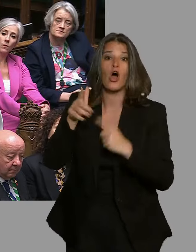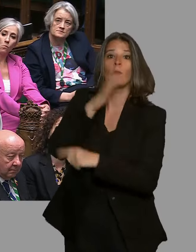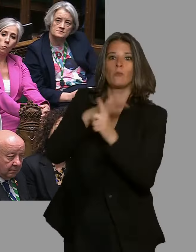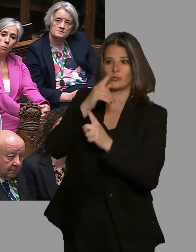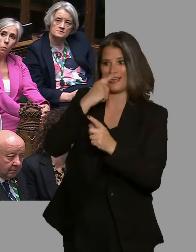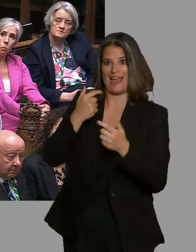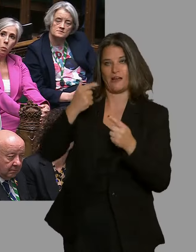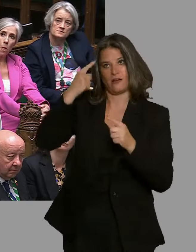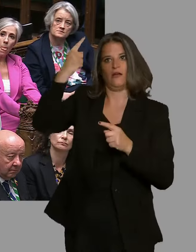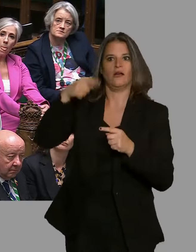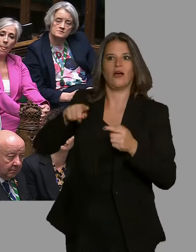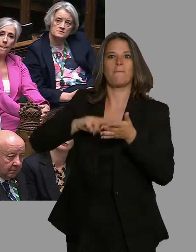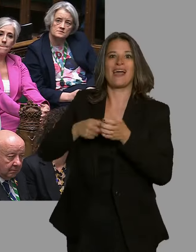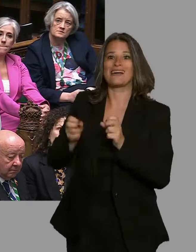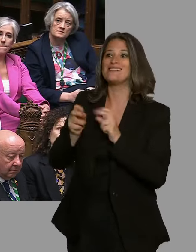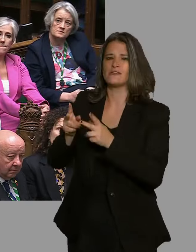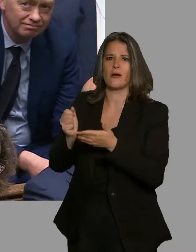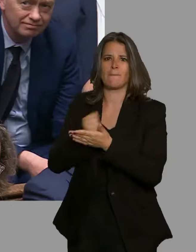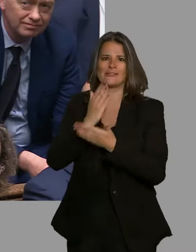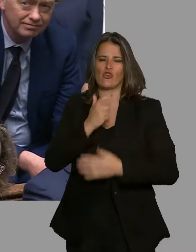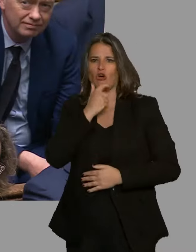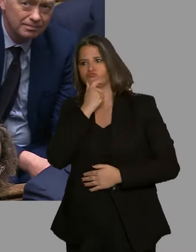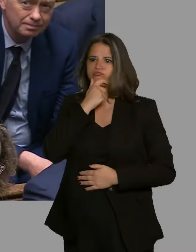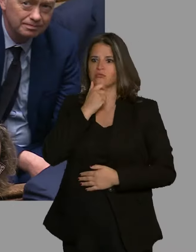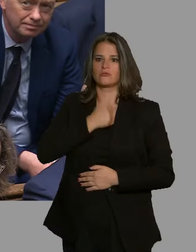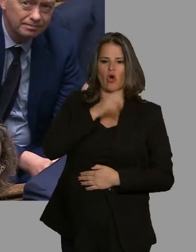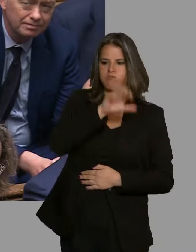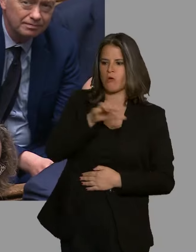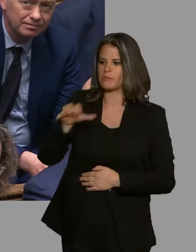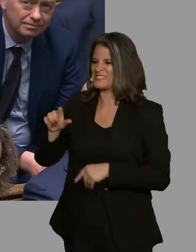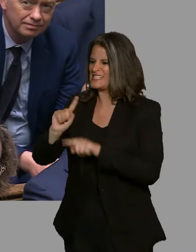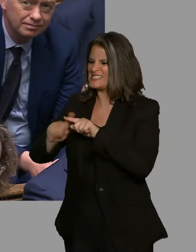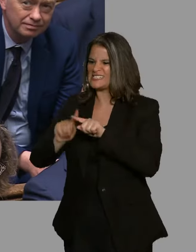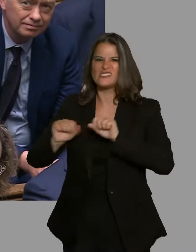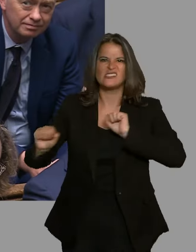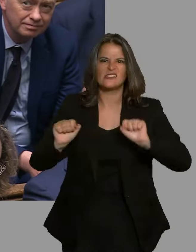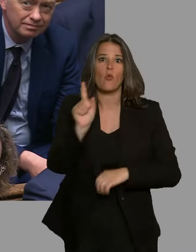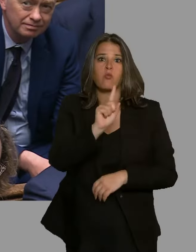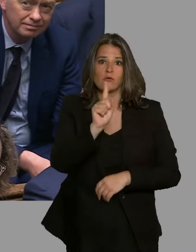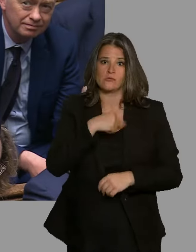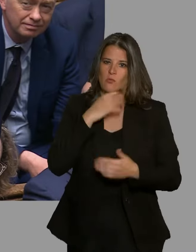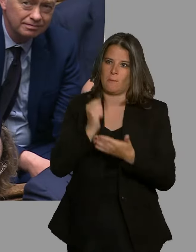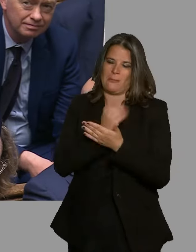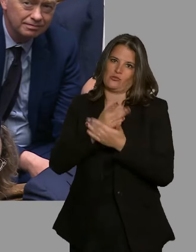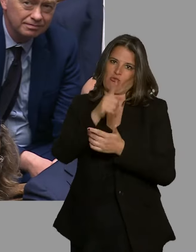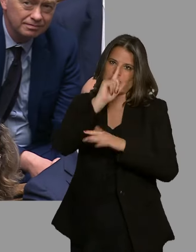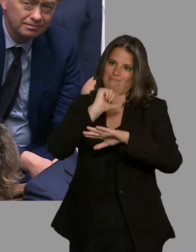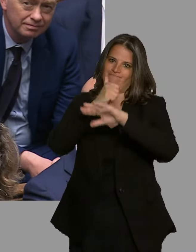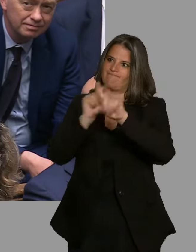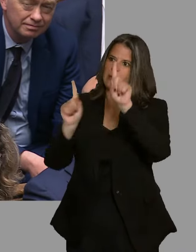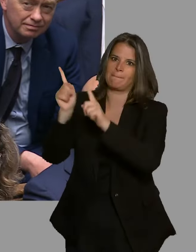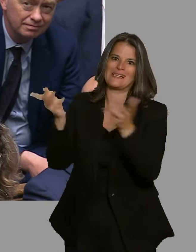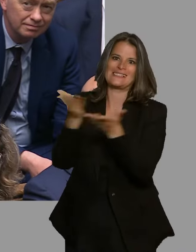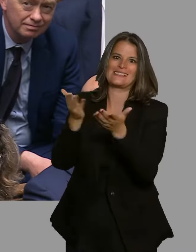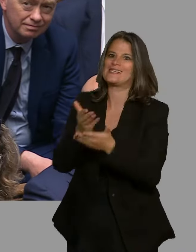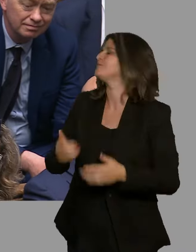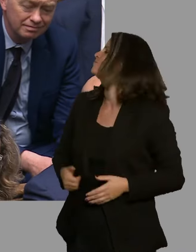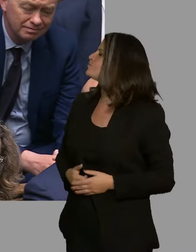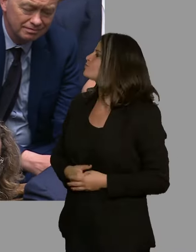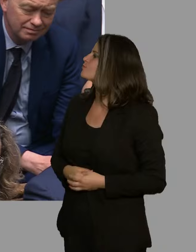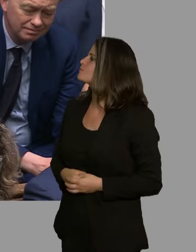the Government's vision for agriculture. The committee agrees with the Government that land purchase being used to shelter wealth from